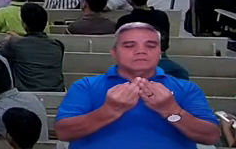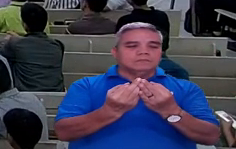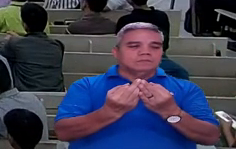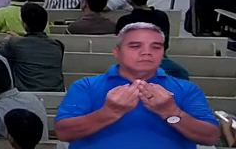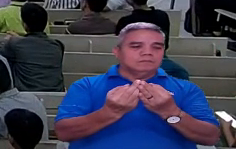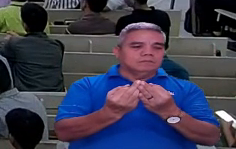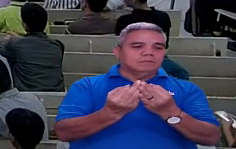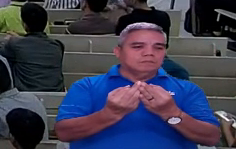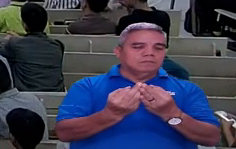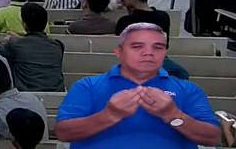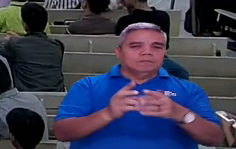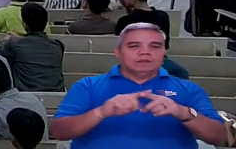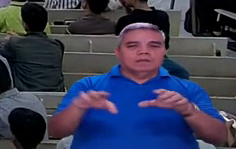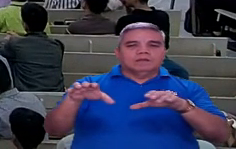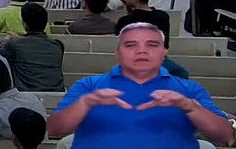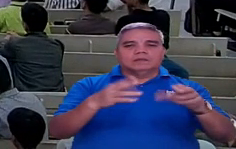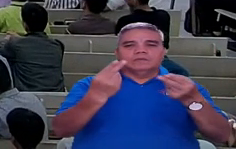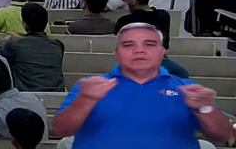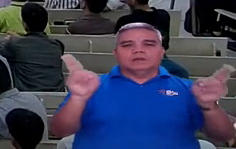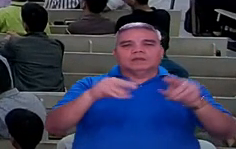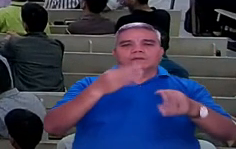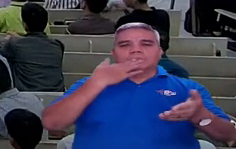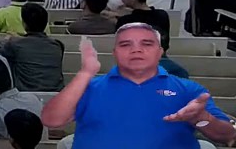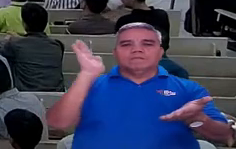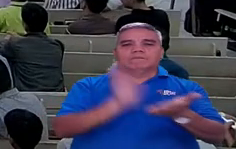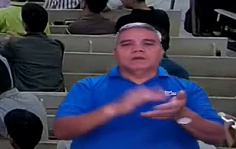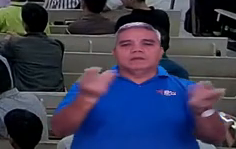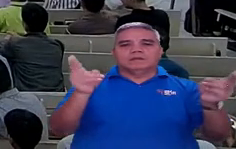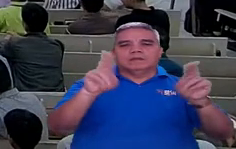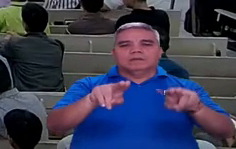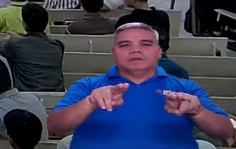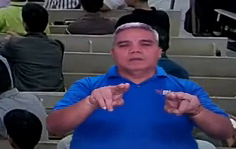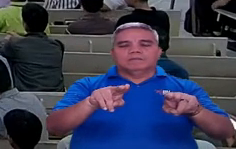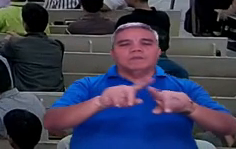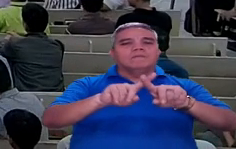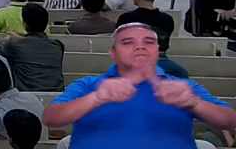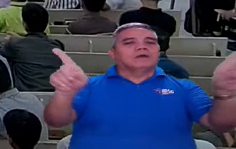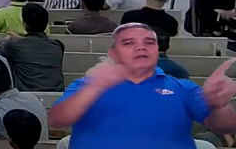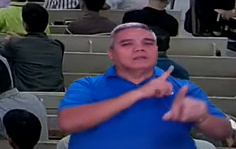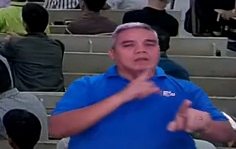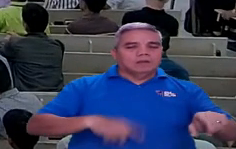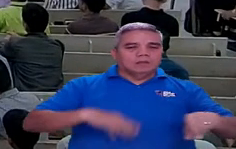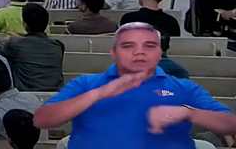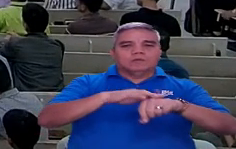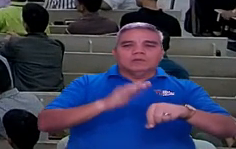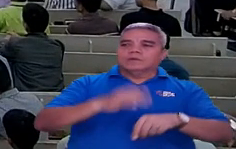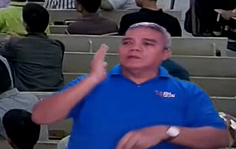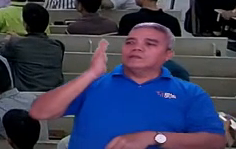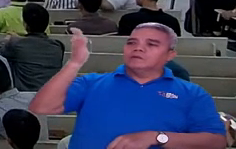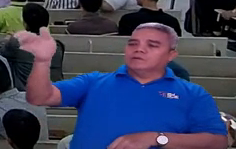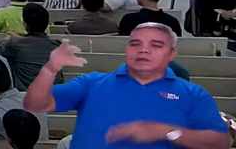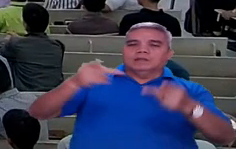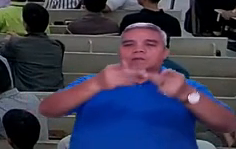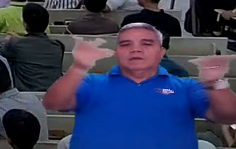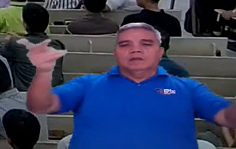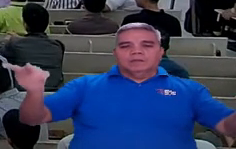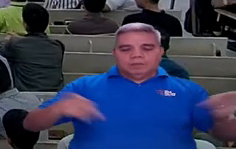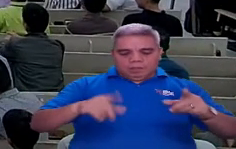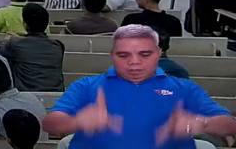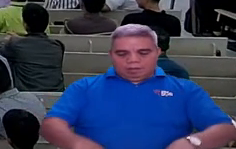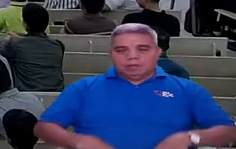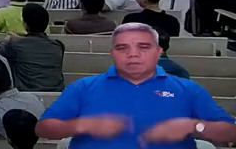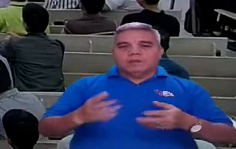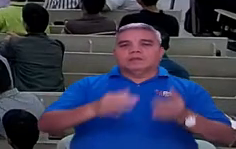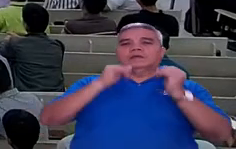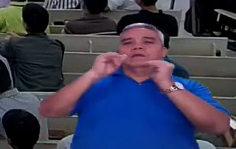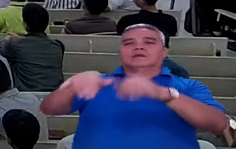hectic situation, but I believe that the Lord has called me to that place, and my life is already